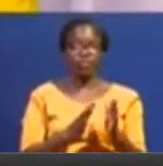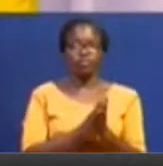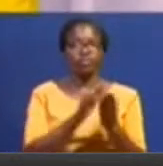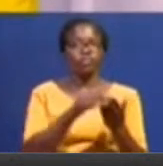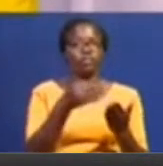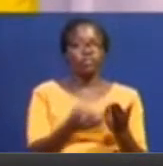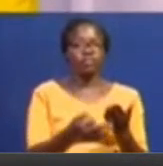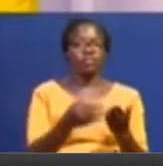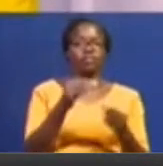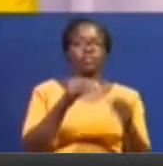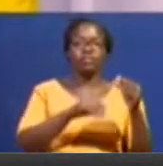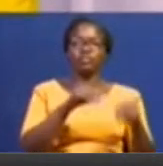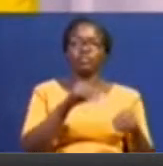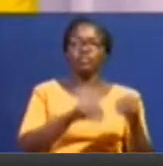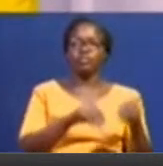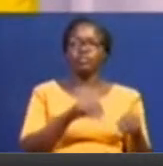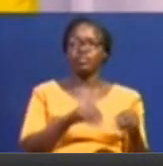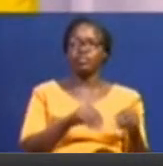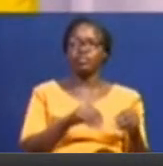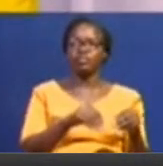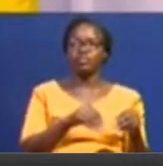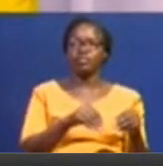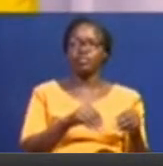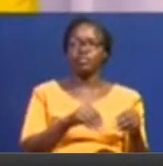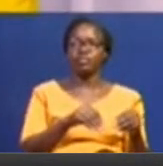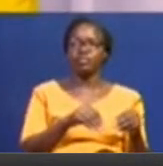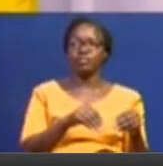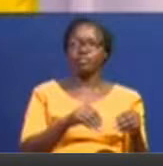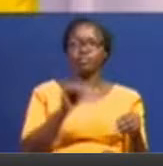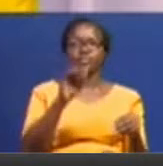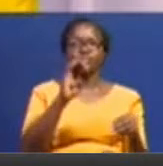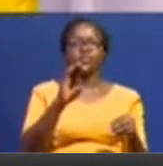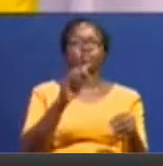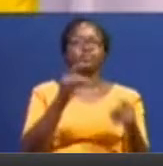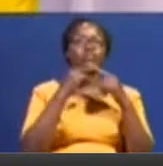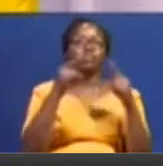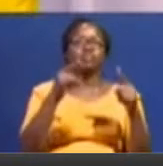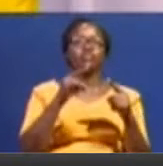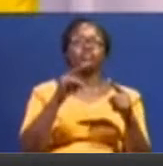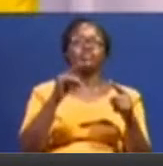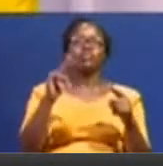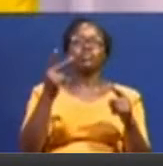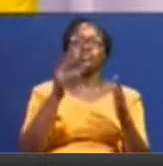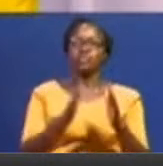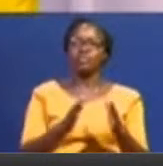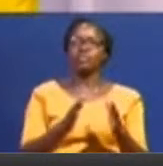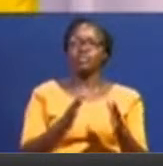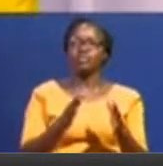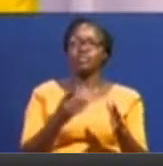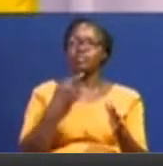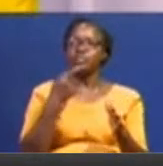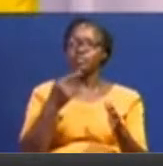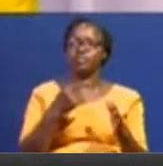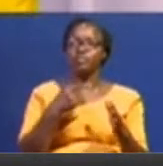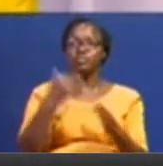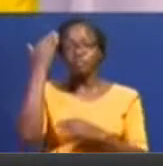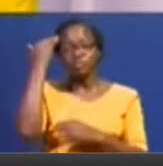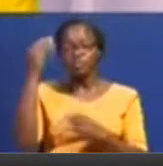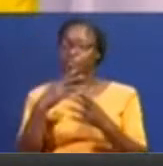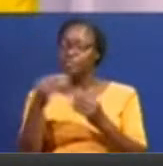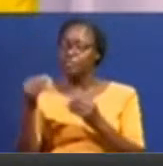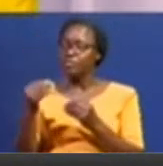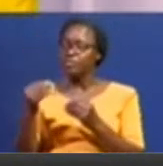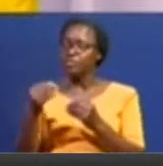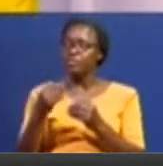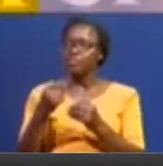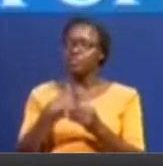election, and it's IEBC that has declared me as a second runners-up. So who do I take to court? I would